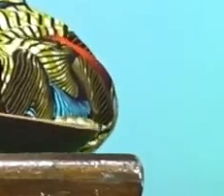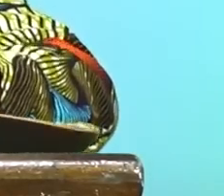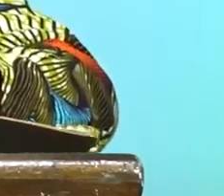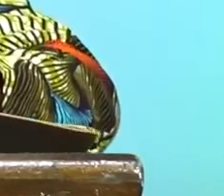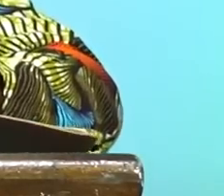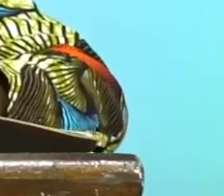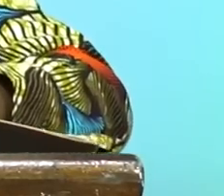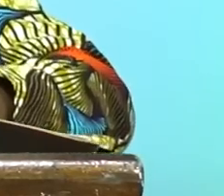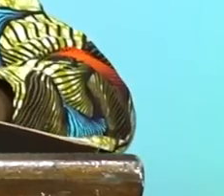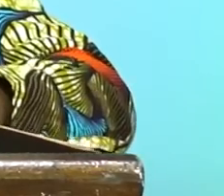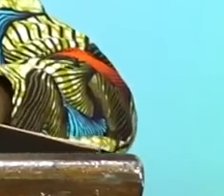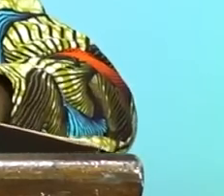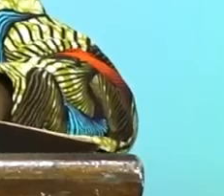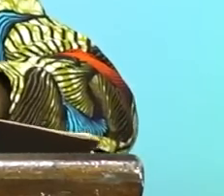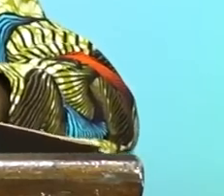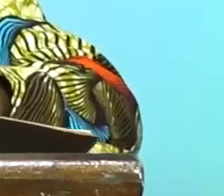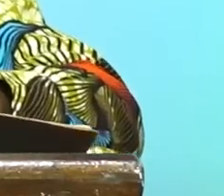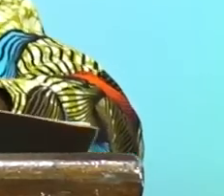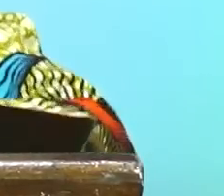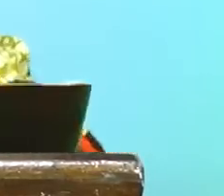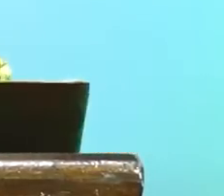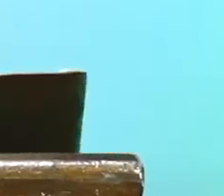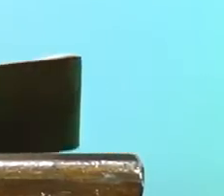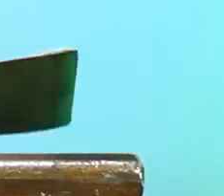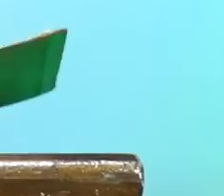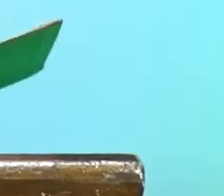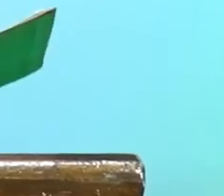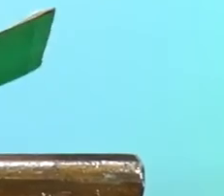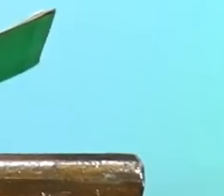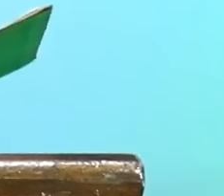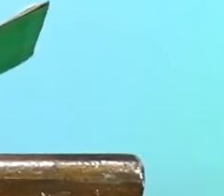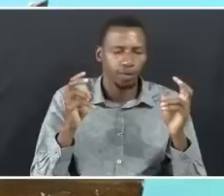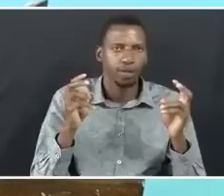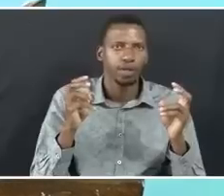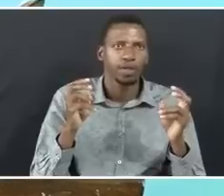I want to discuss a subject once again, very controversial.